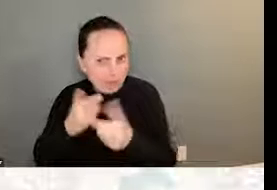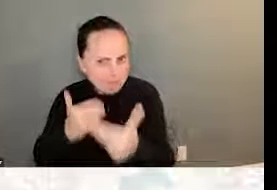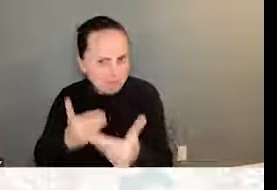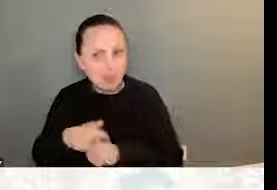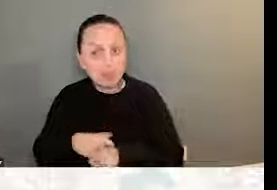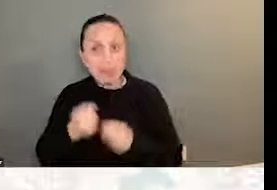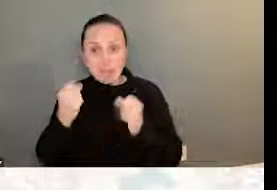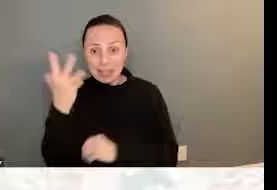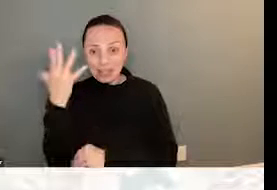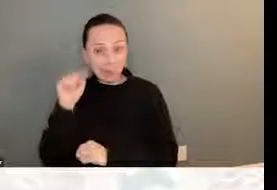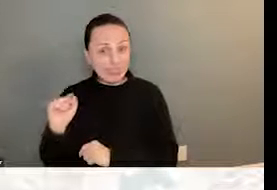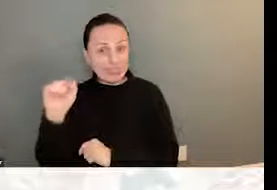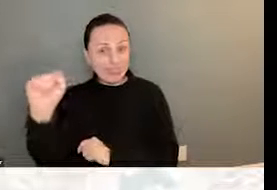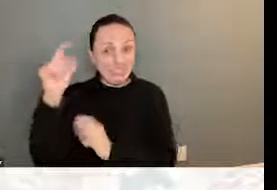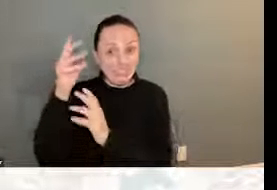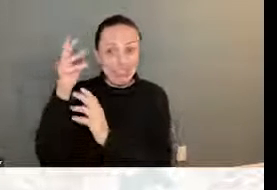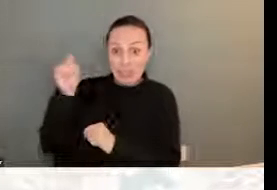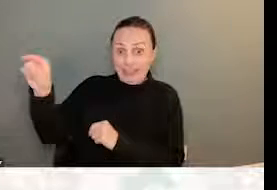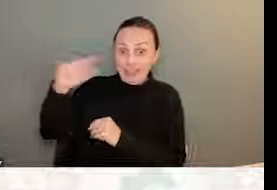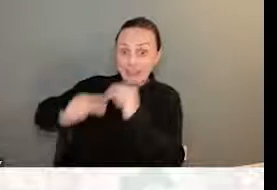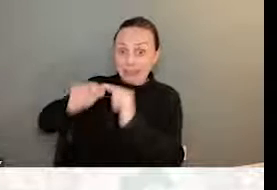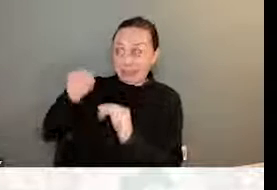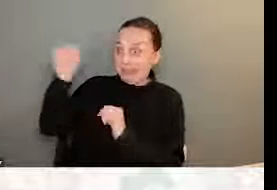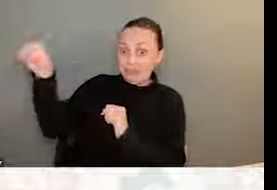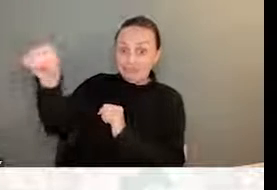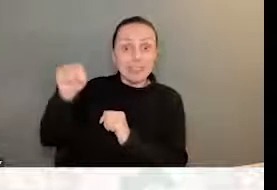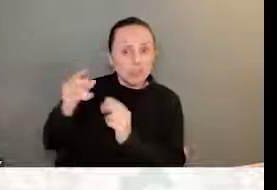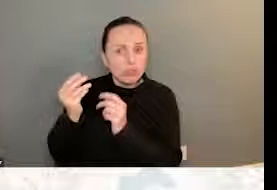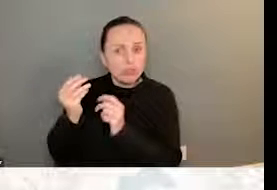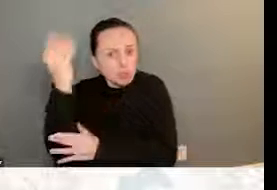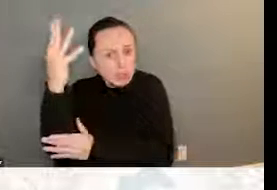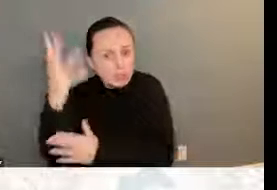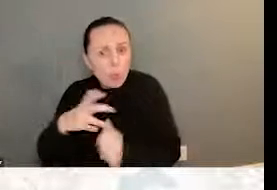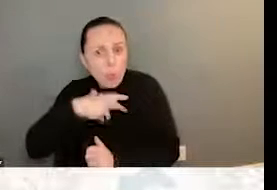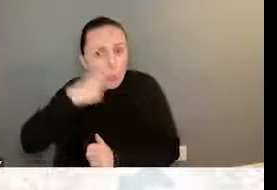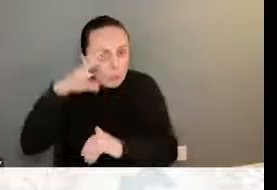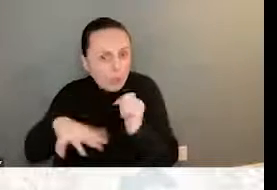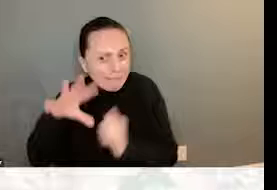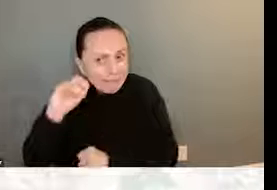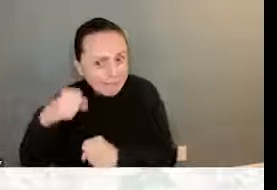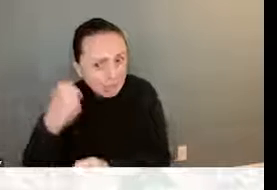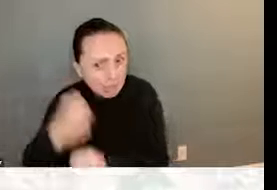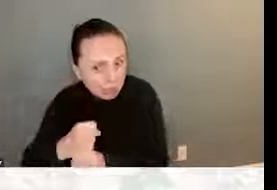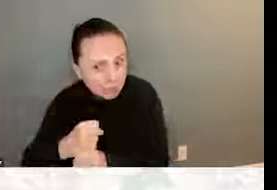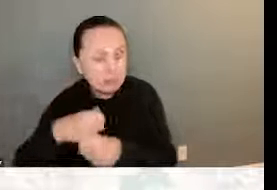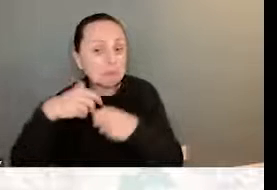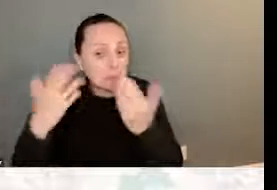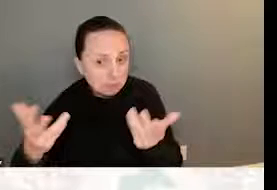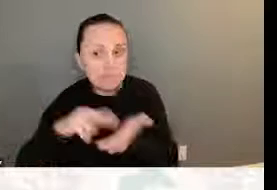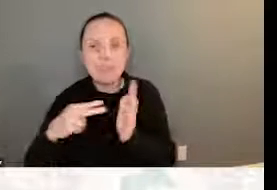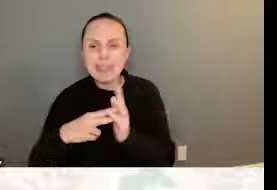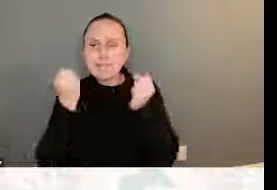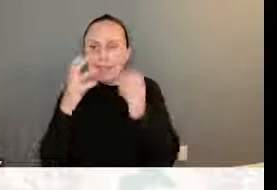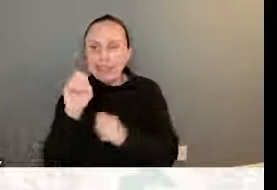trees that are alive today outside of this building are much older than that. So it stands to reason that many of